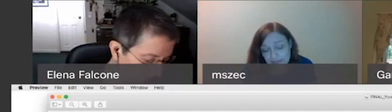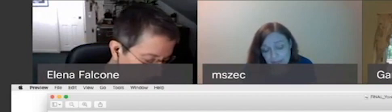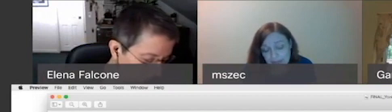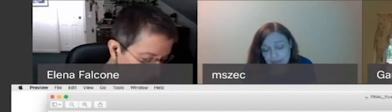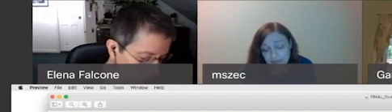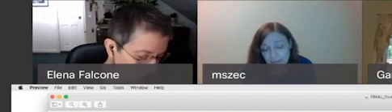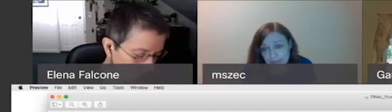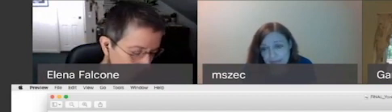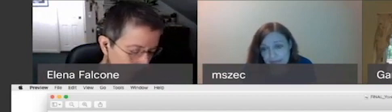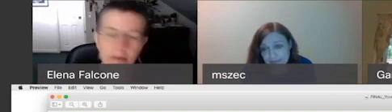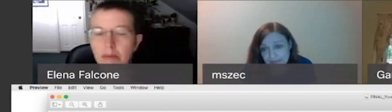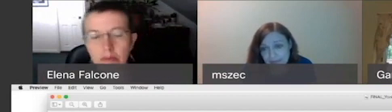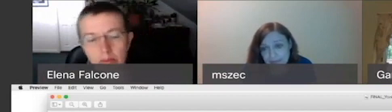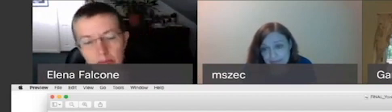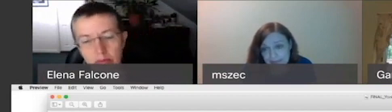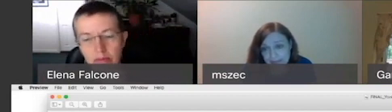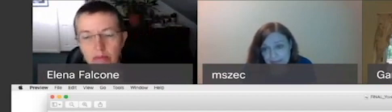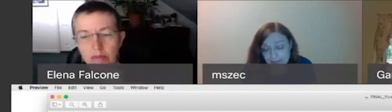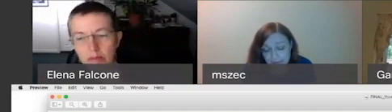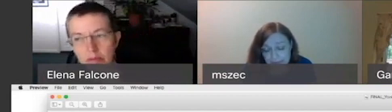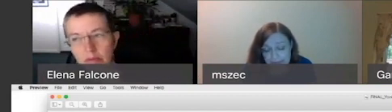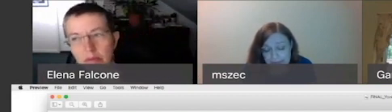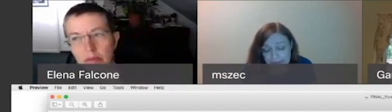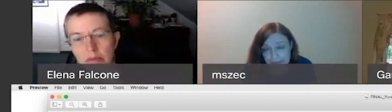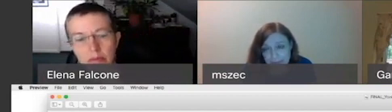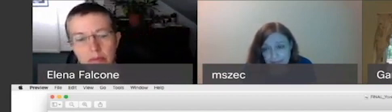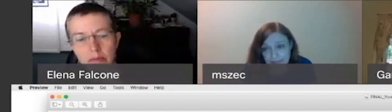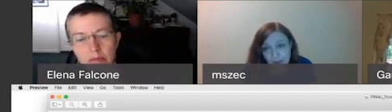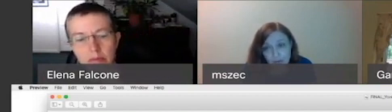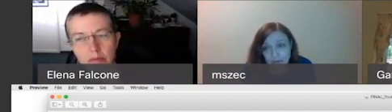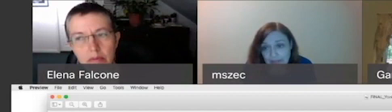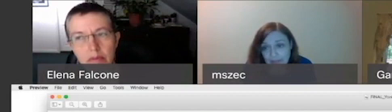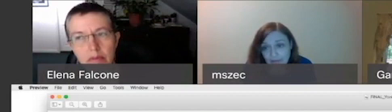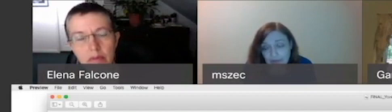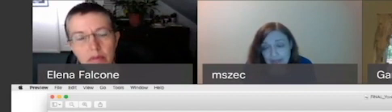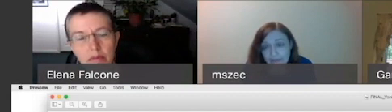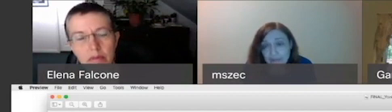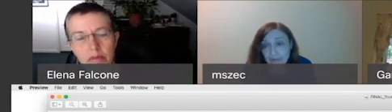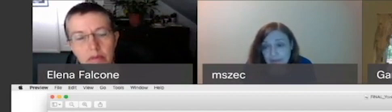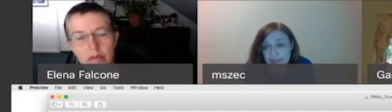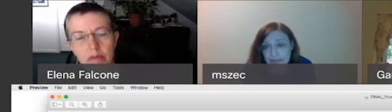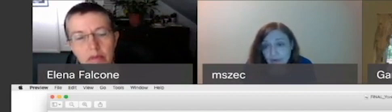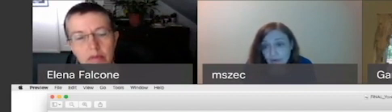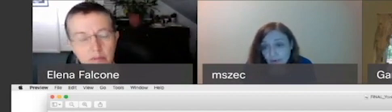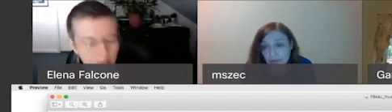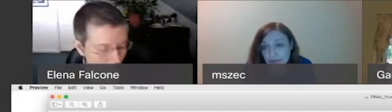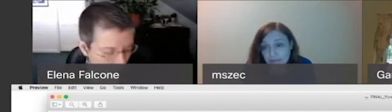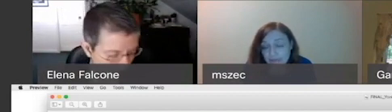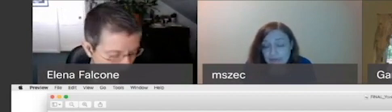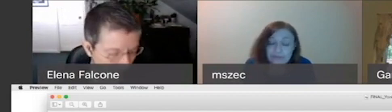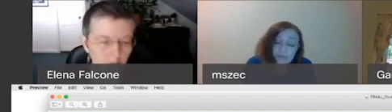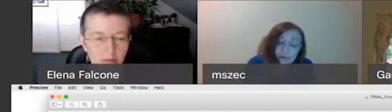for the unexpired term of the lease if the tenant leaves early. So a landlord would have the burden in